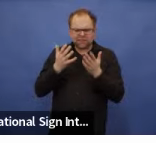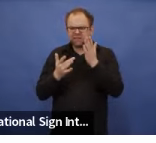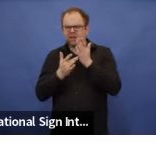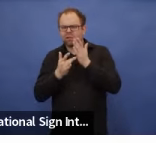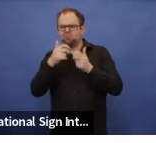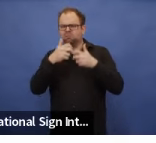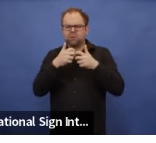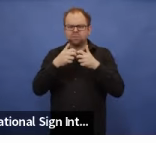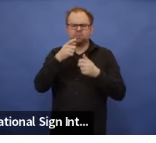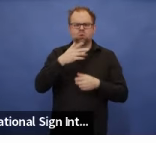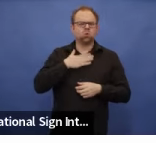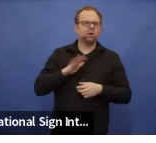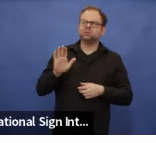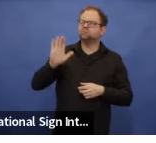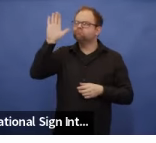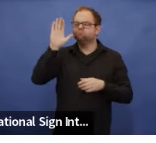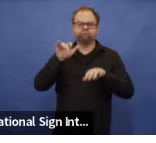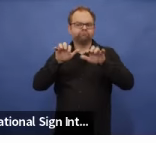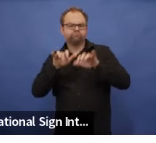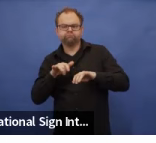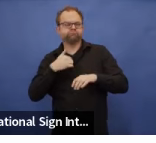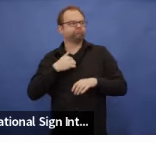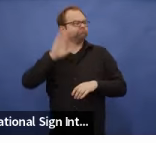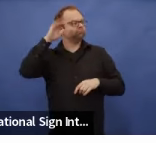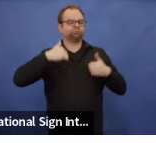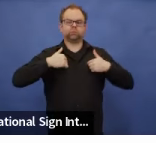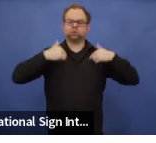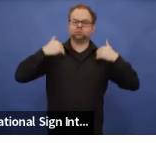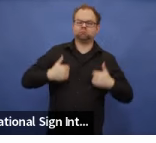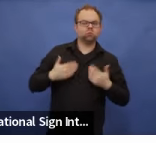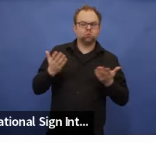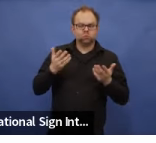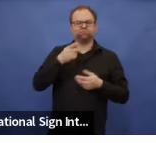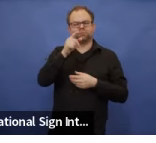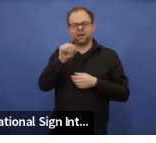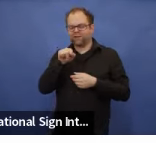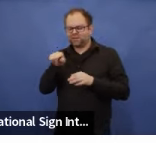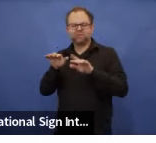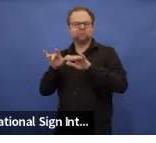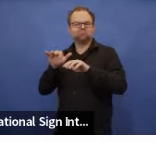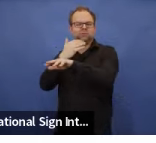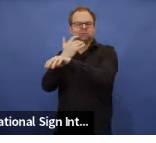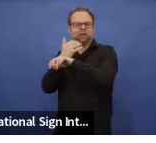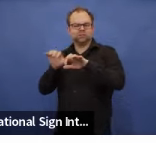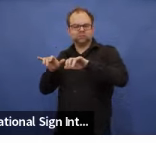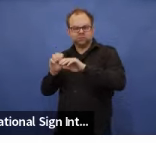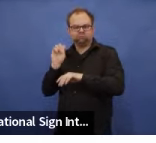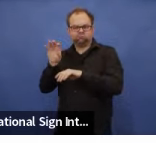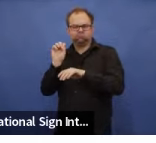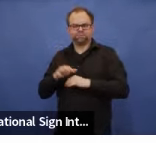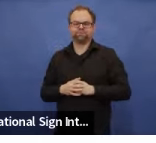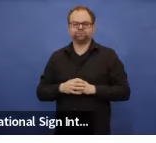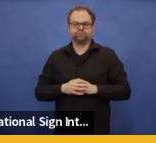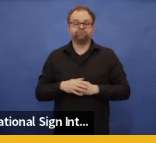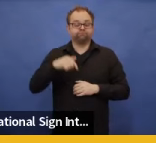language interpretation in this session. So welcome once again. I invite you to introduce yourself